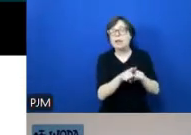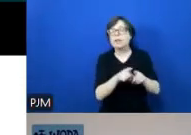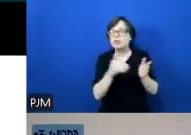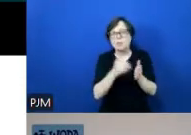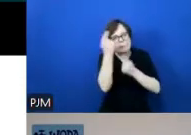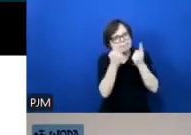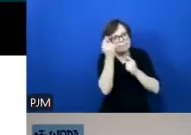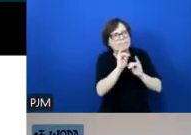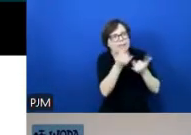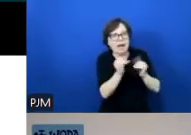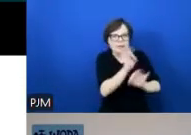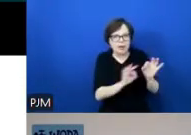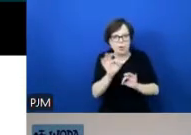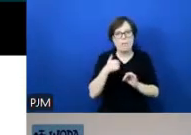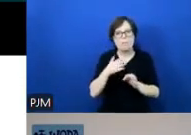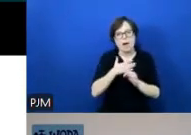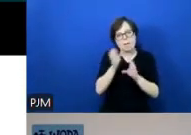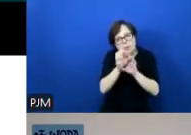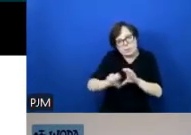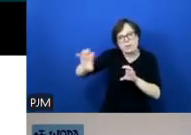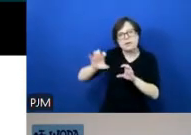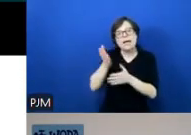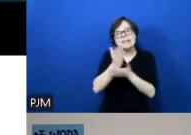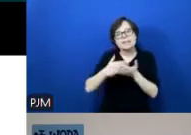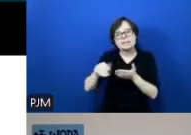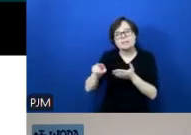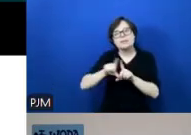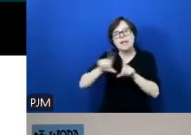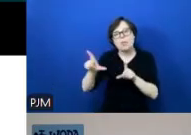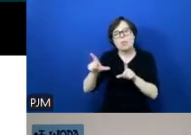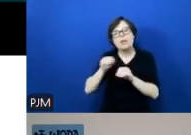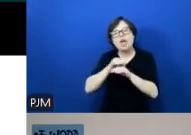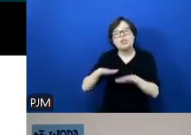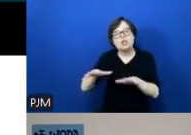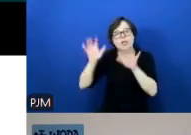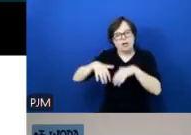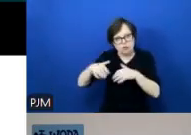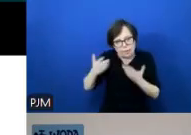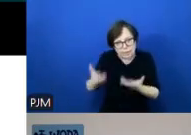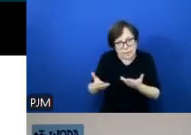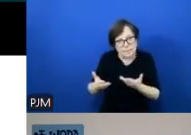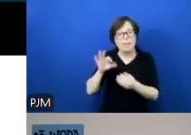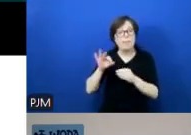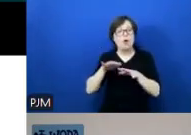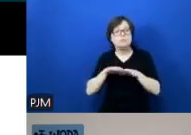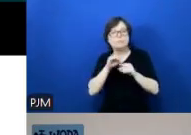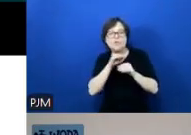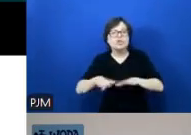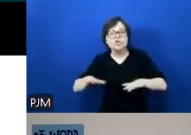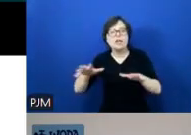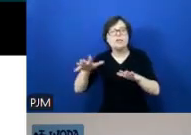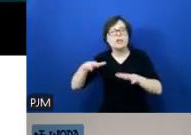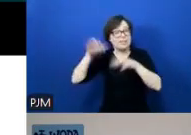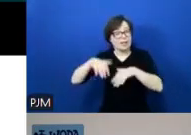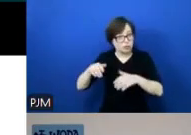cleaning, we created a rainwater channeling network system unit.